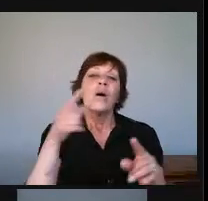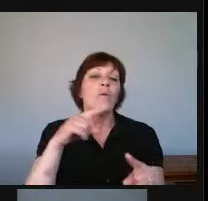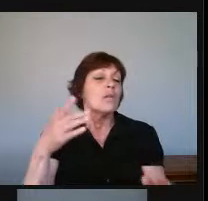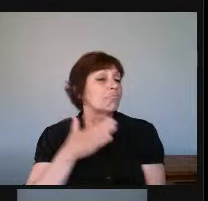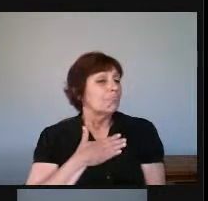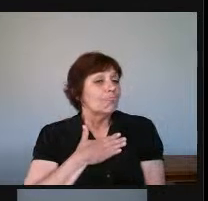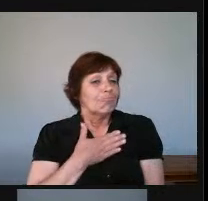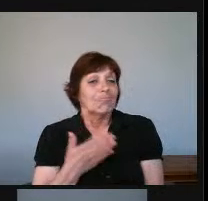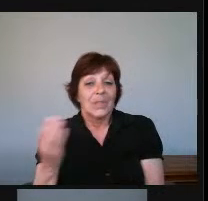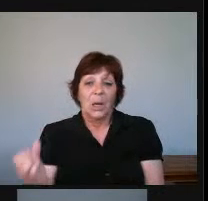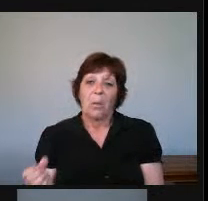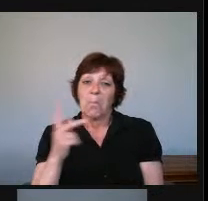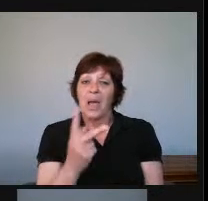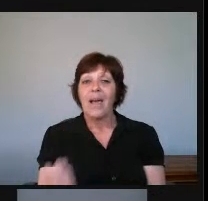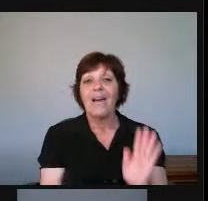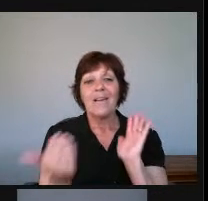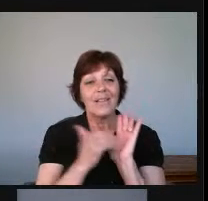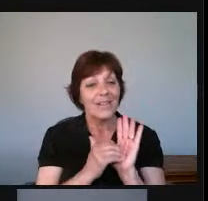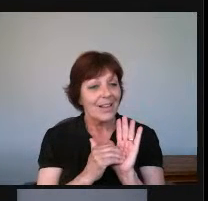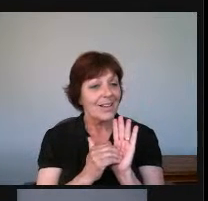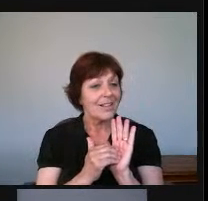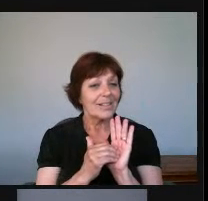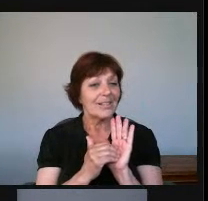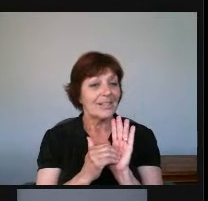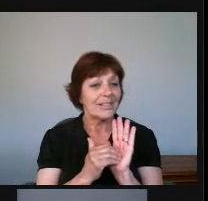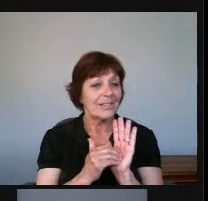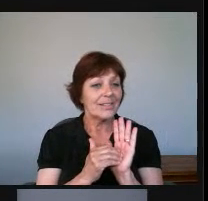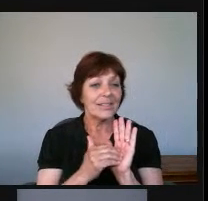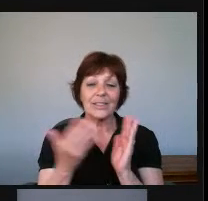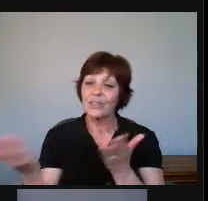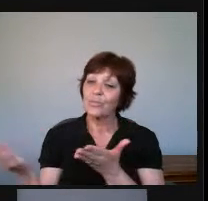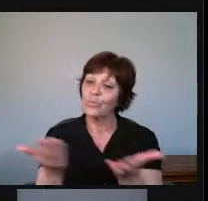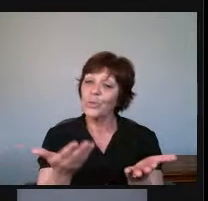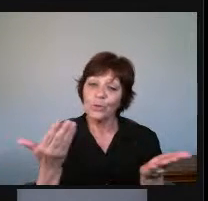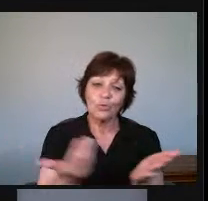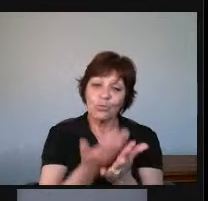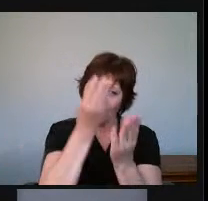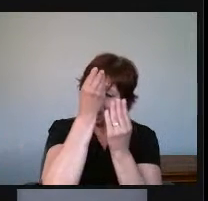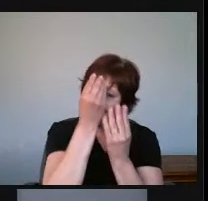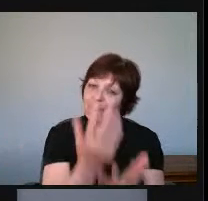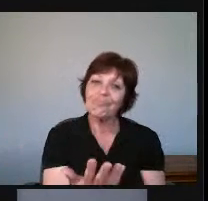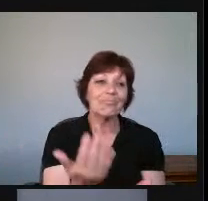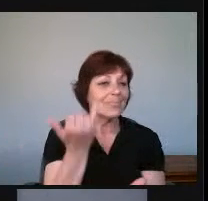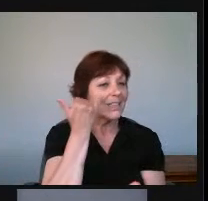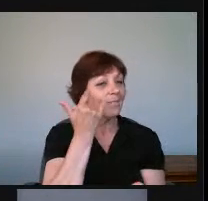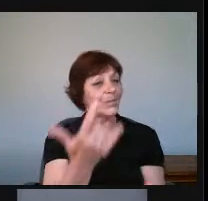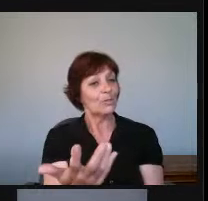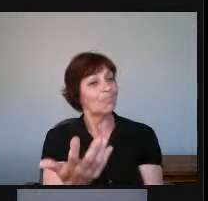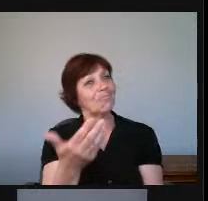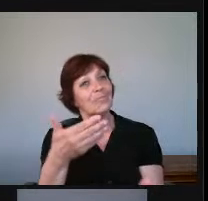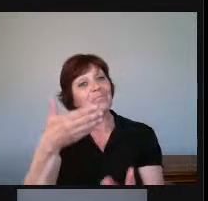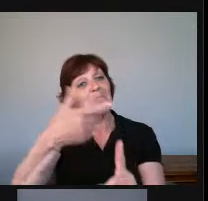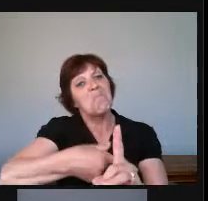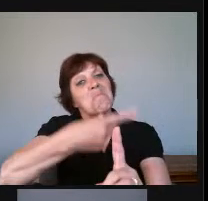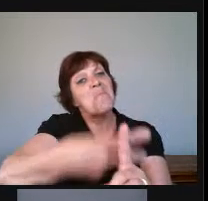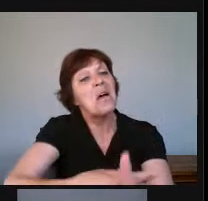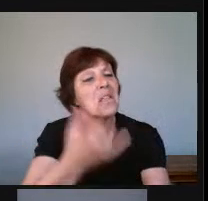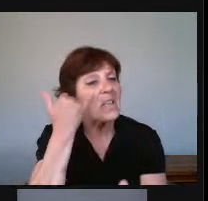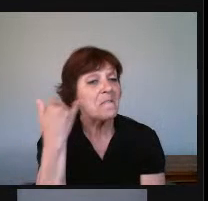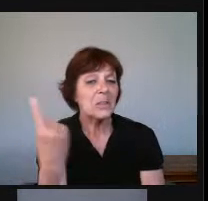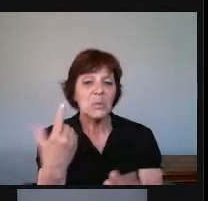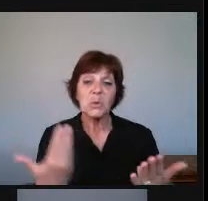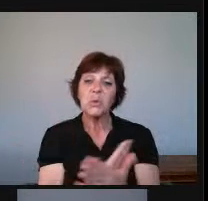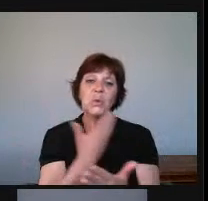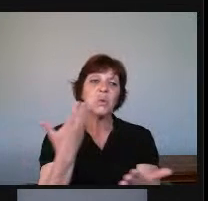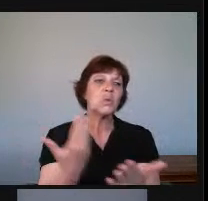willing to come back and to bring you any updates that we have in a few months. Should there be anything